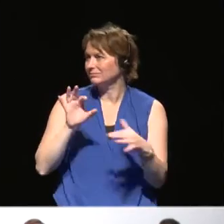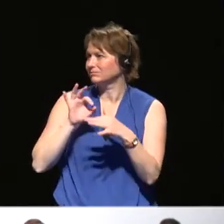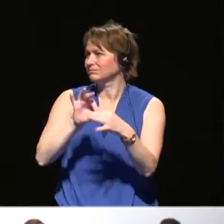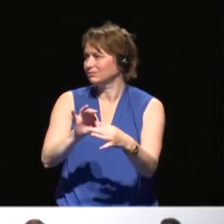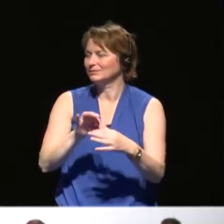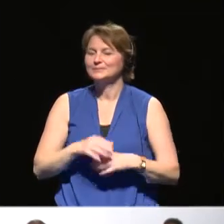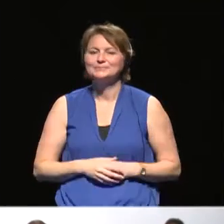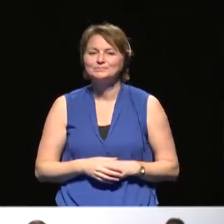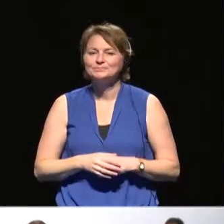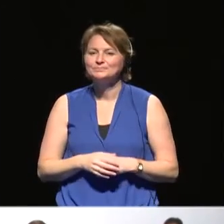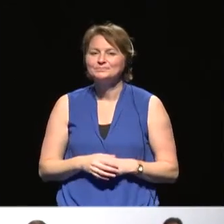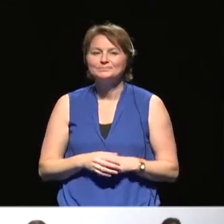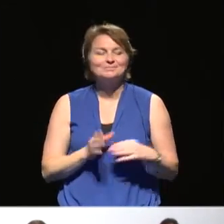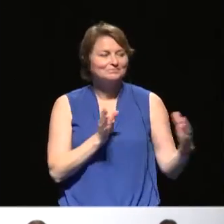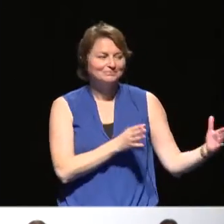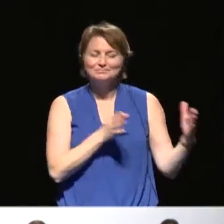from the Maldives and